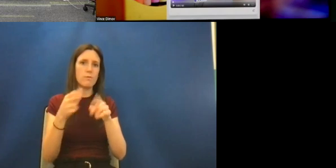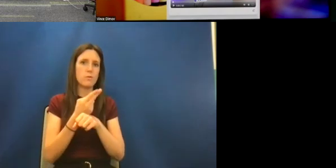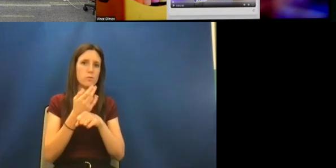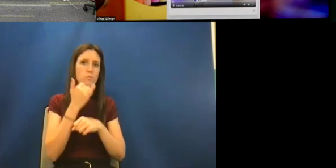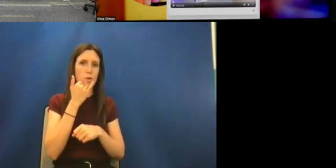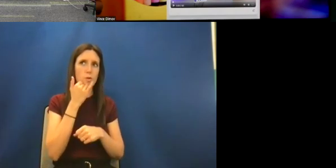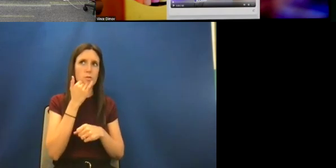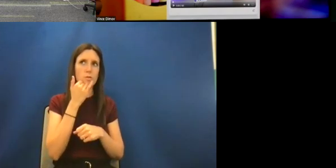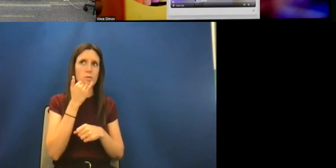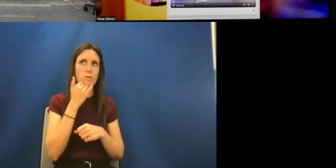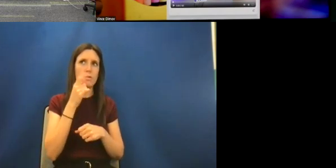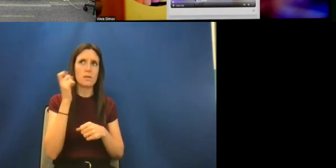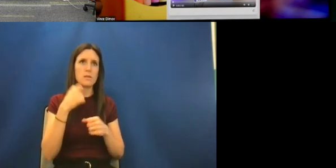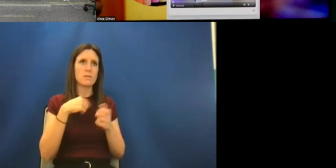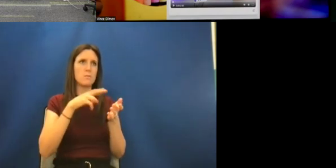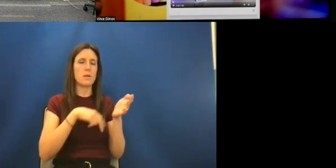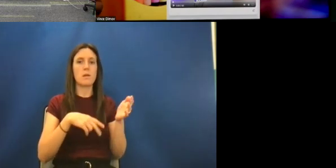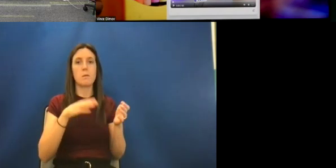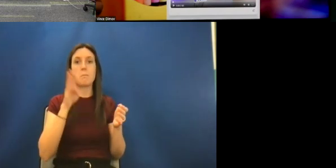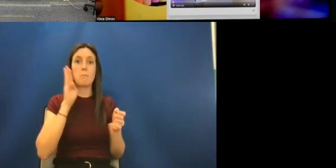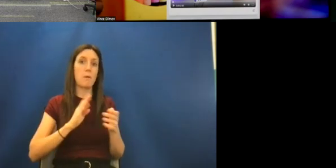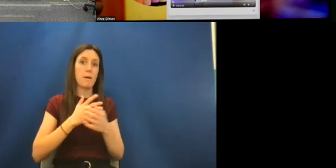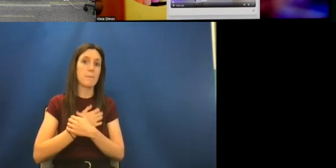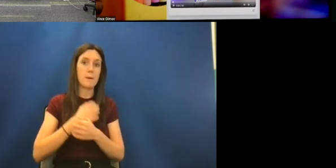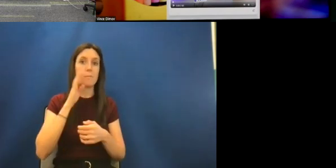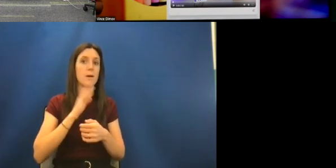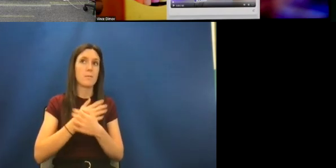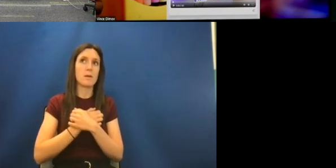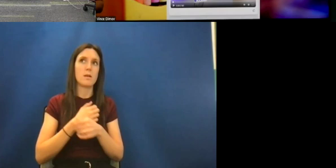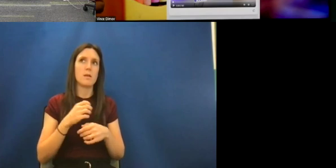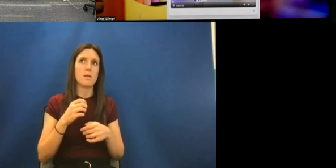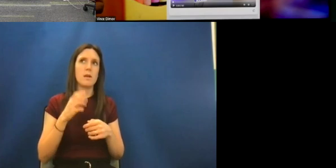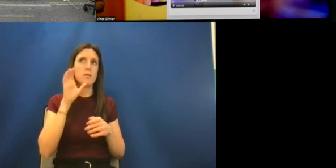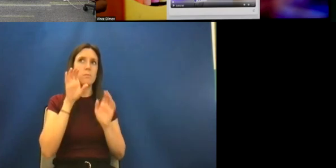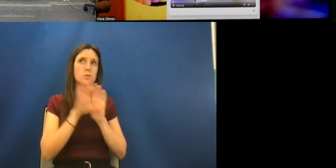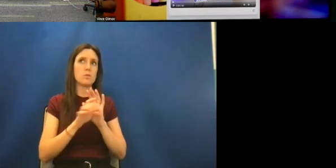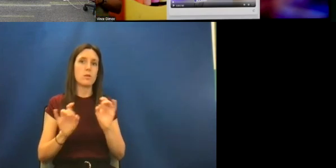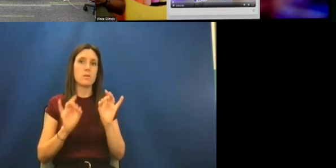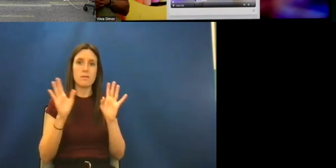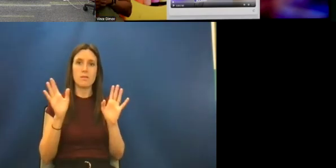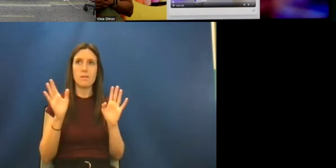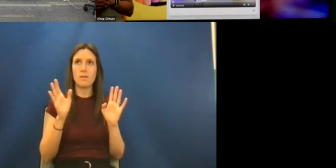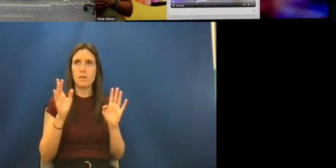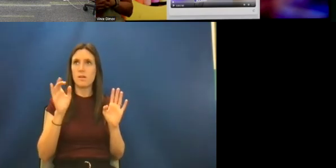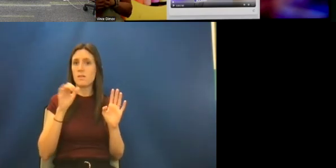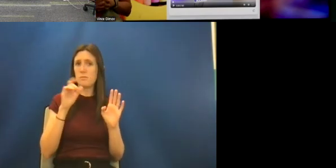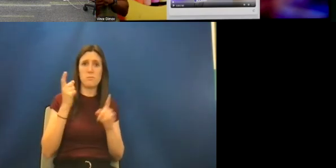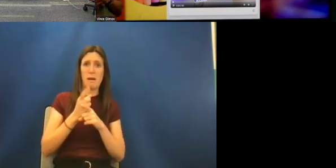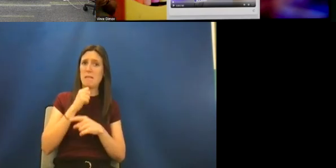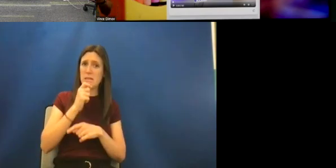Yeah. Because I'm reading brown bear, and the pictures are horrible. Right, exactly. Like, you're right, that does not. That does not